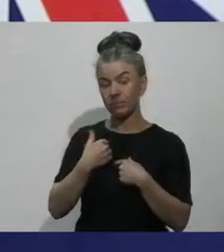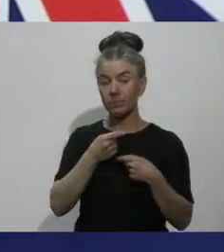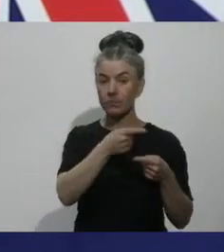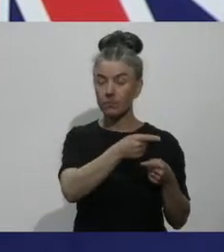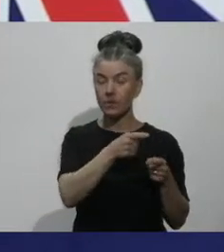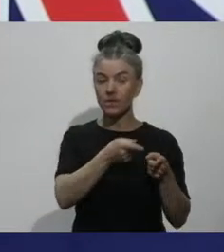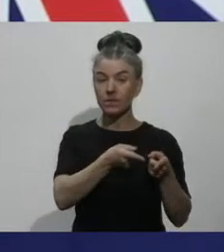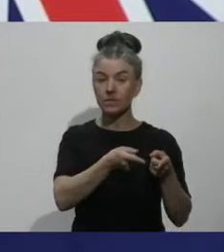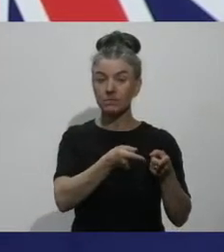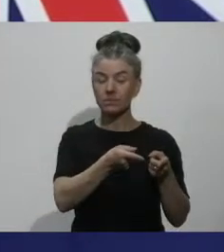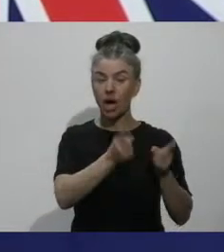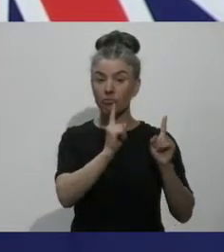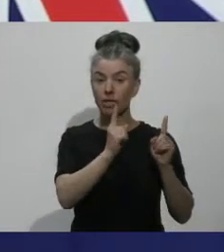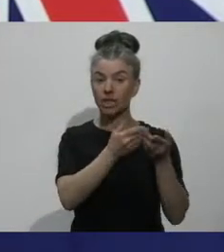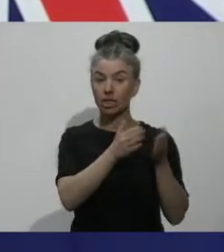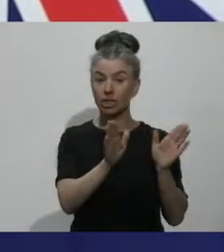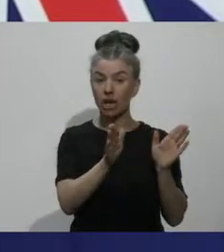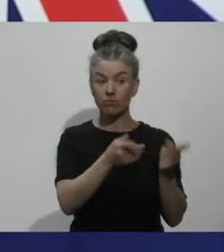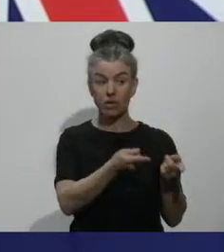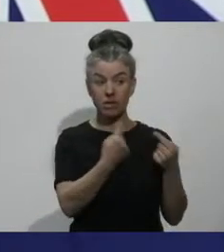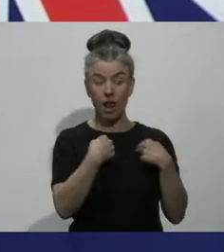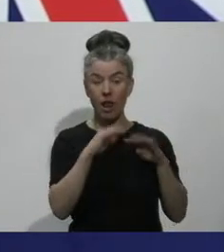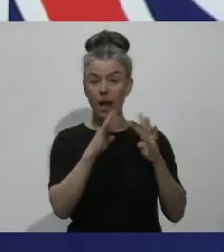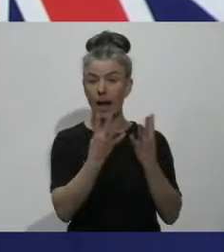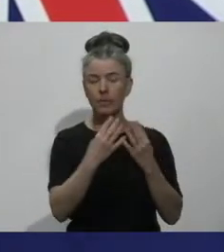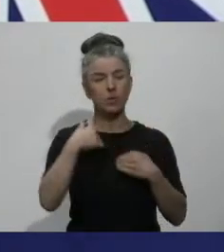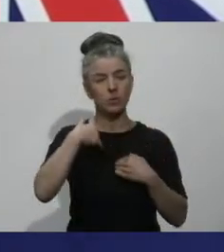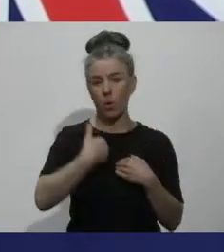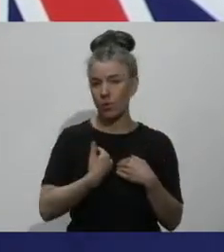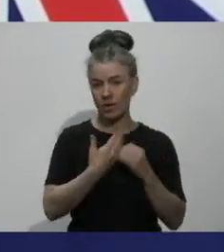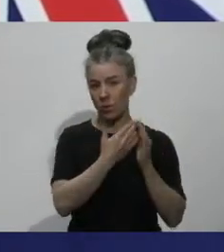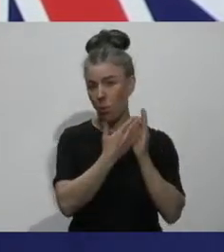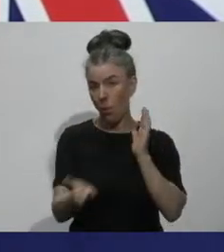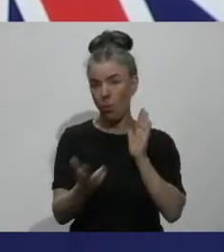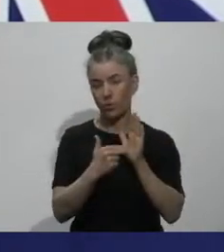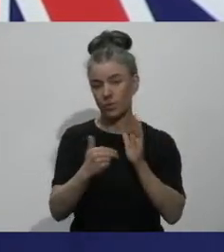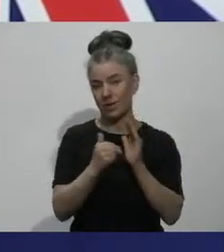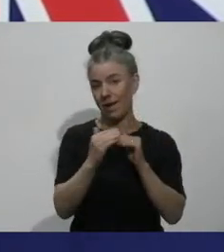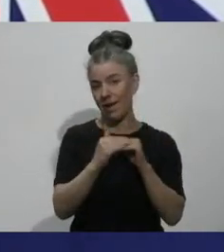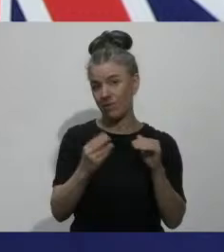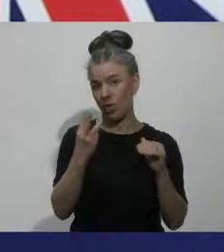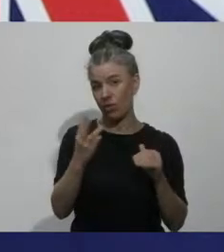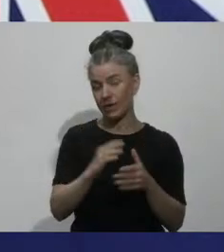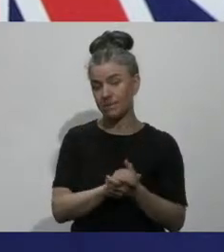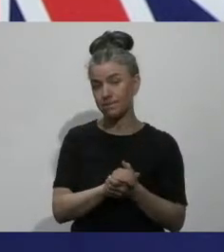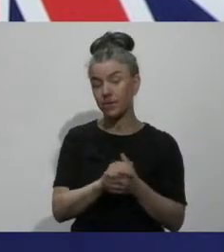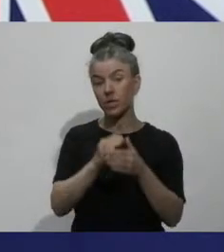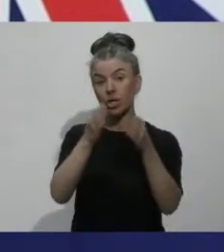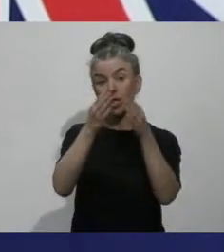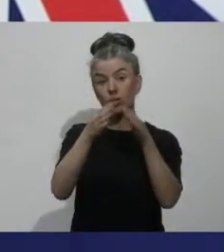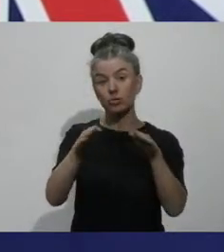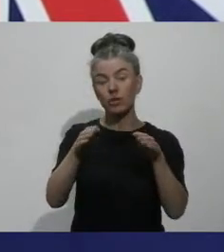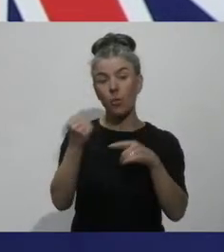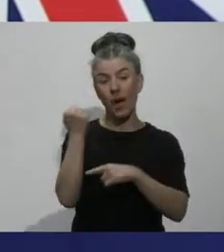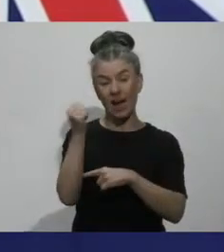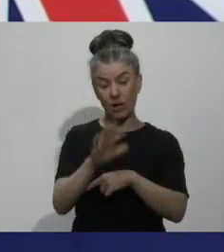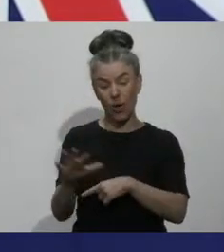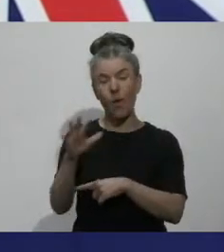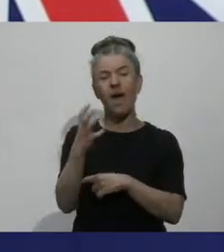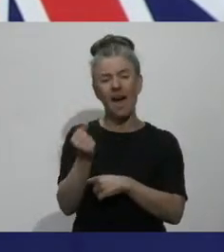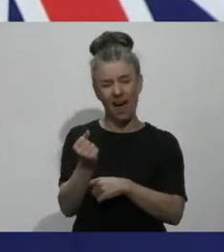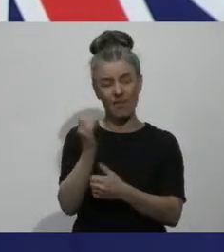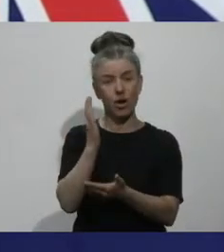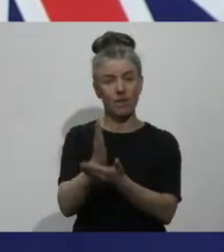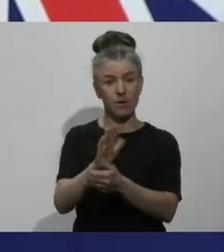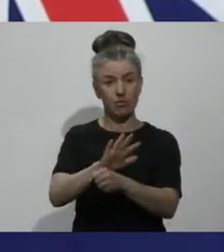General advised Cabinet was necessary. Of those cases that we have in the Waikato area, they